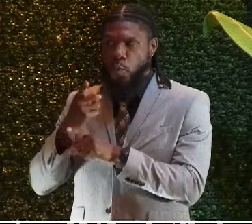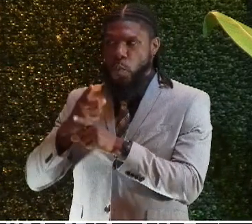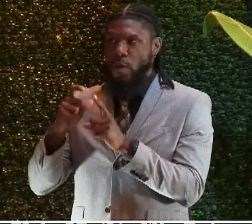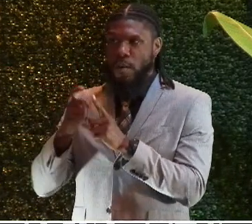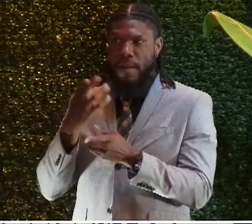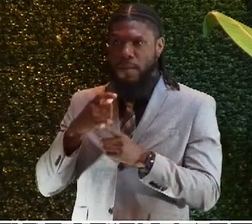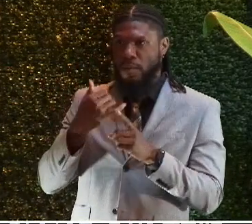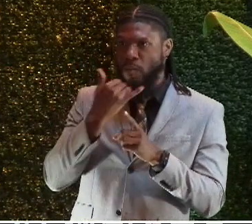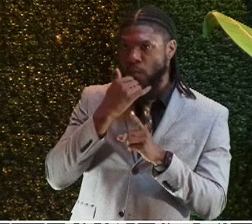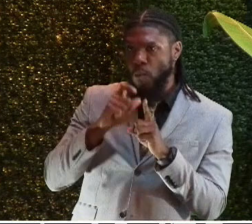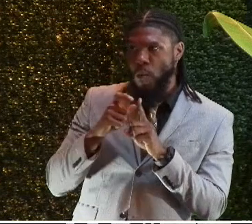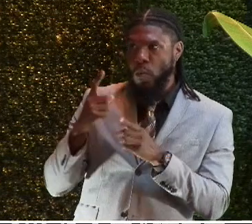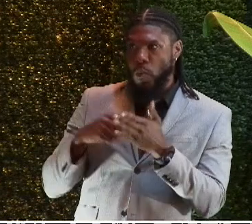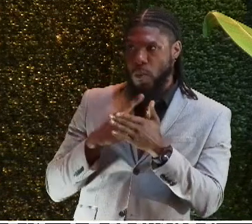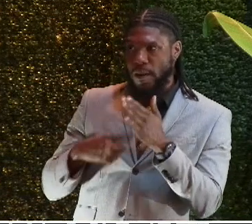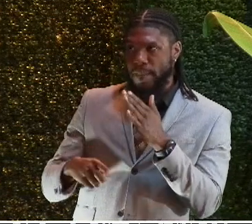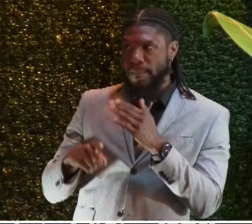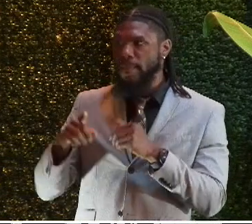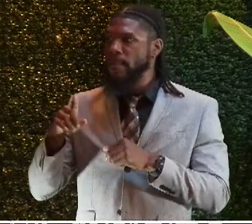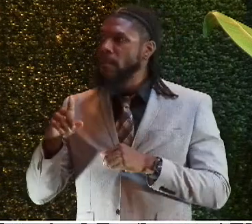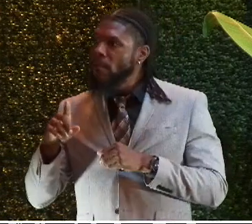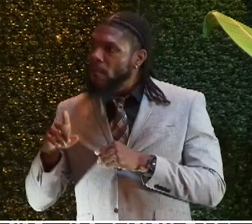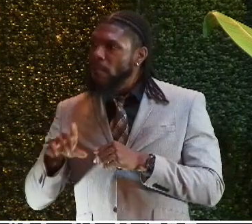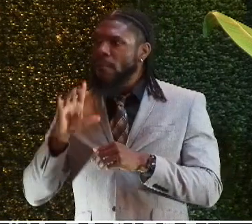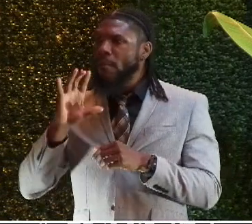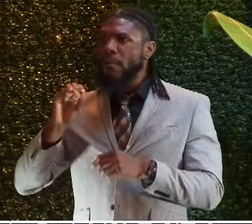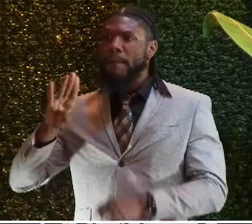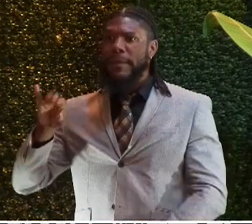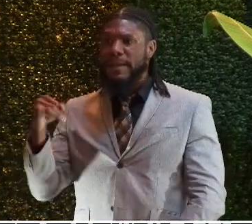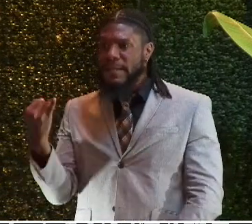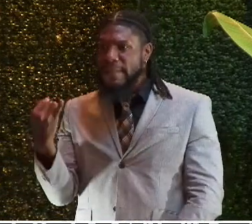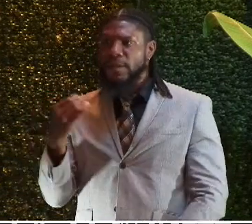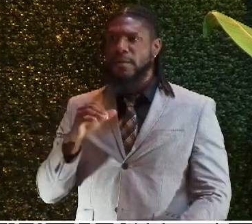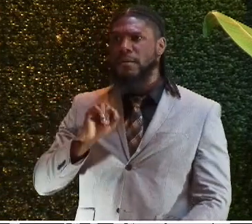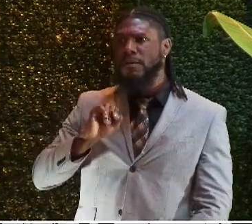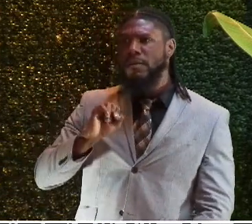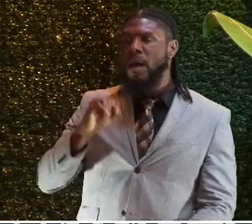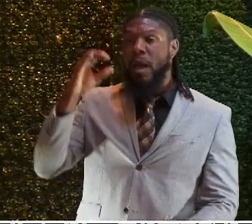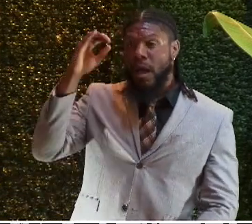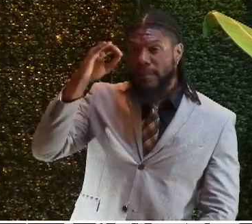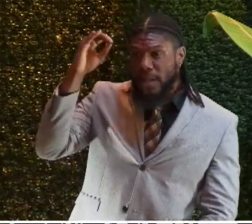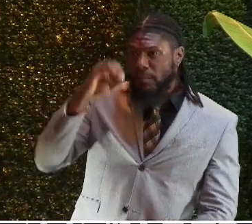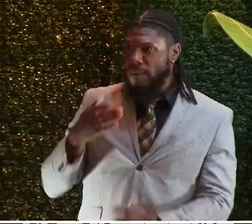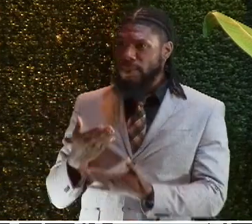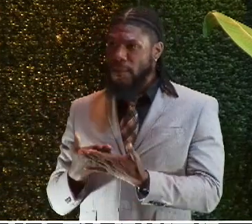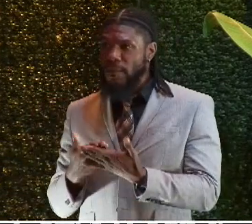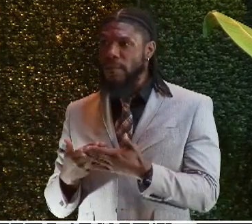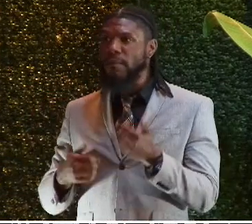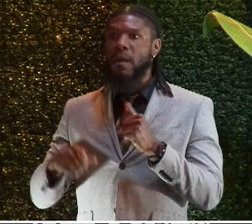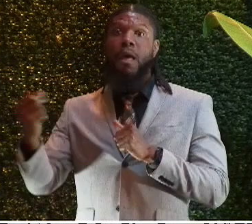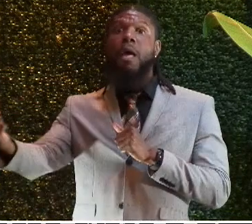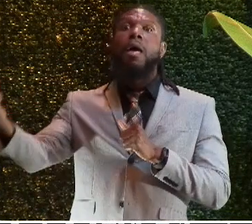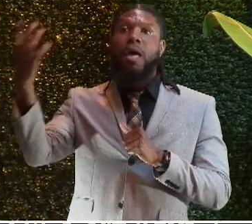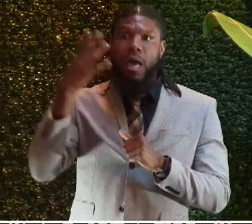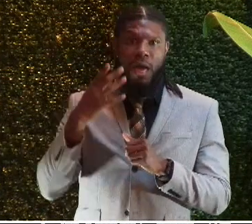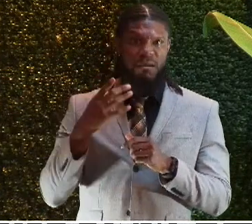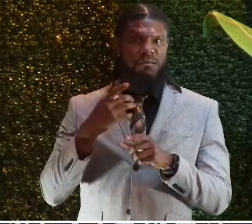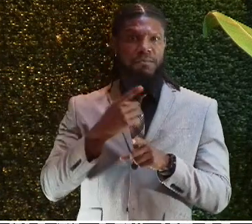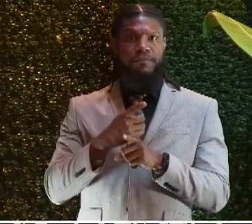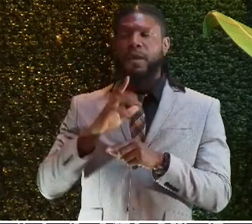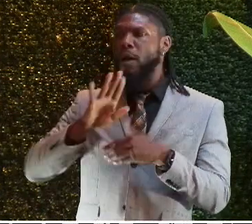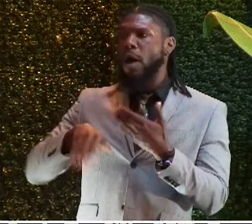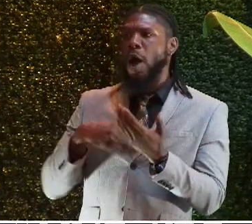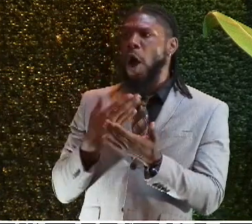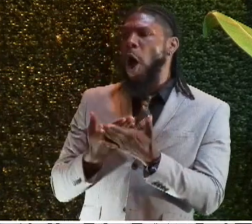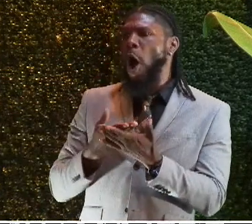but y'all can correct me. Is it subjective or objective? Which one am I looking for? Thank y'all. So you know, art is subjective.